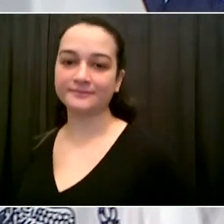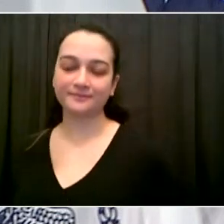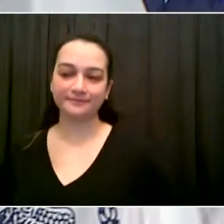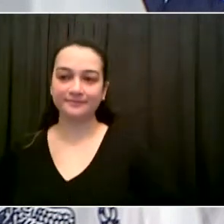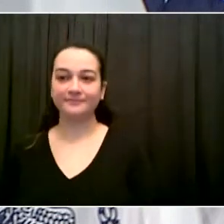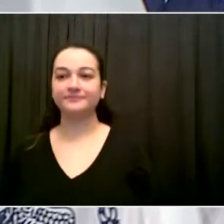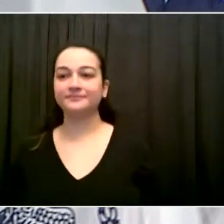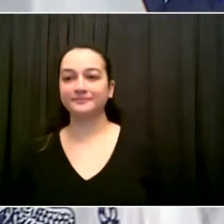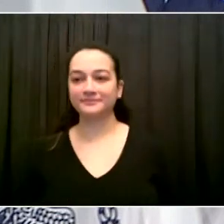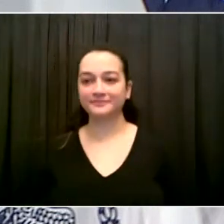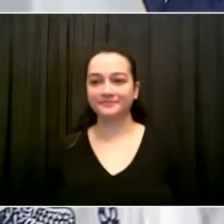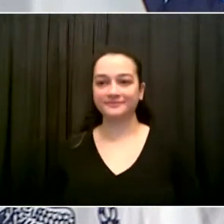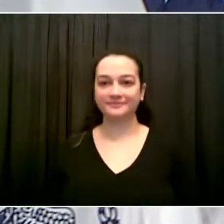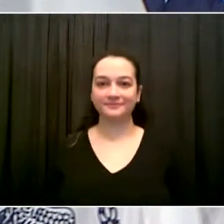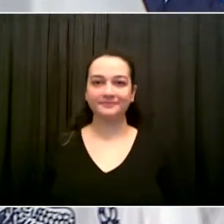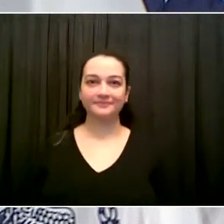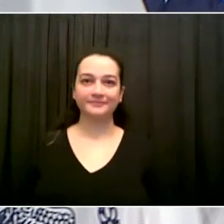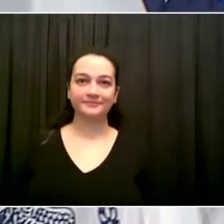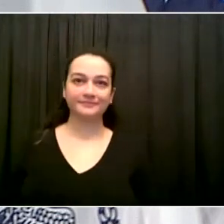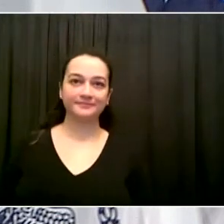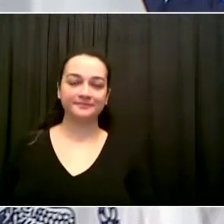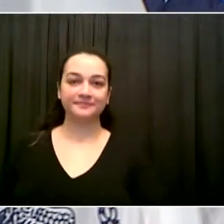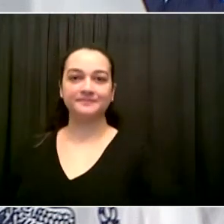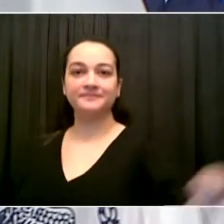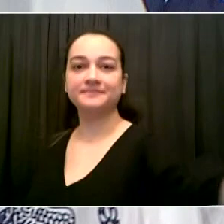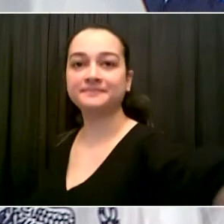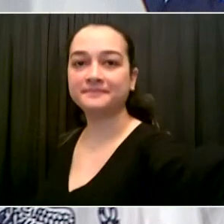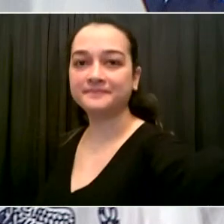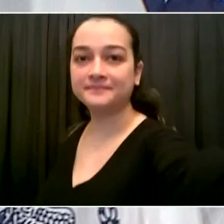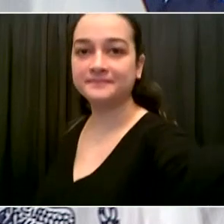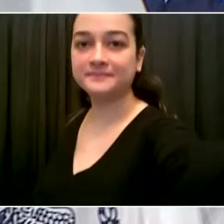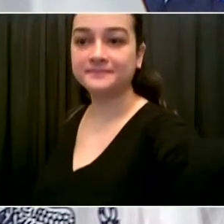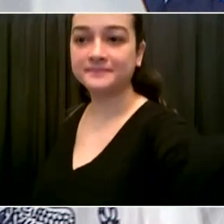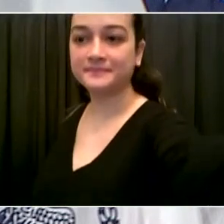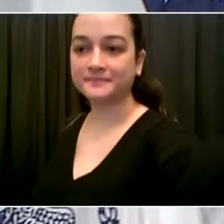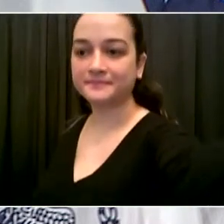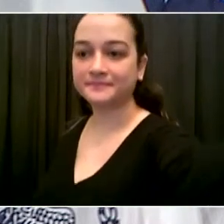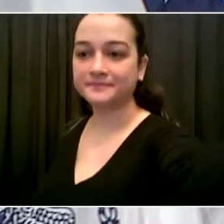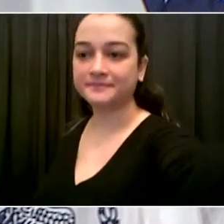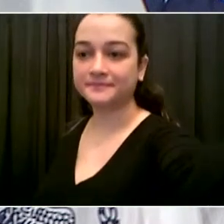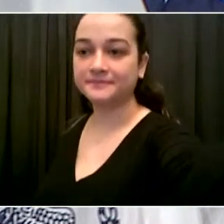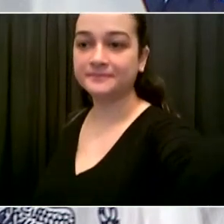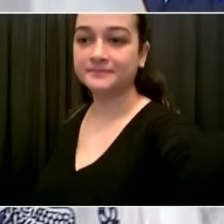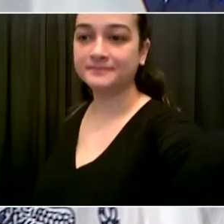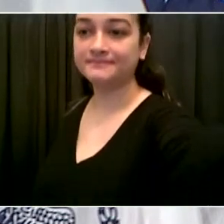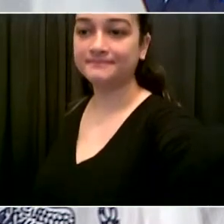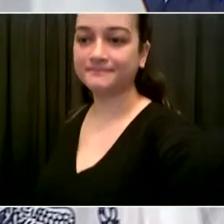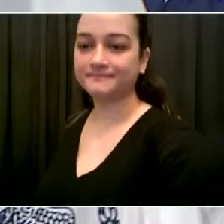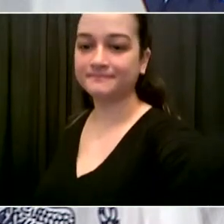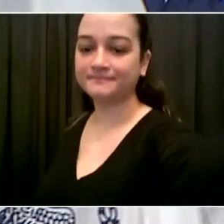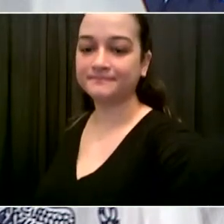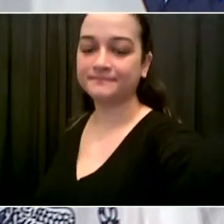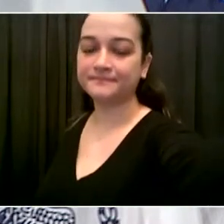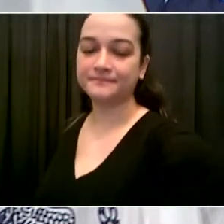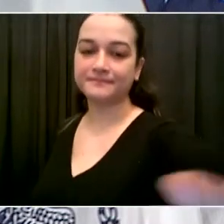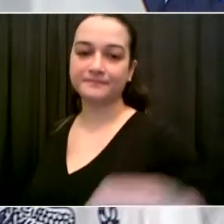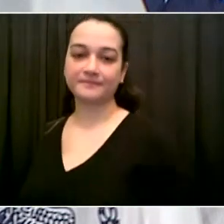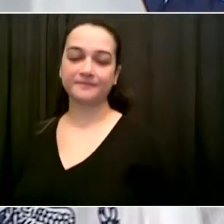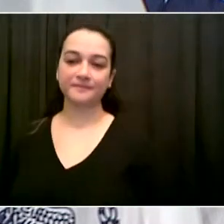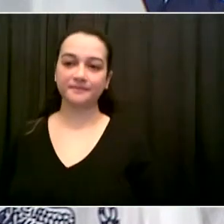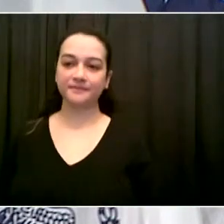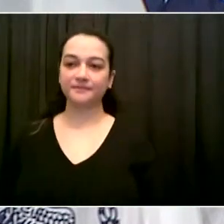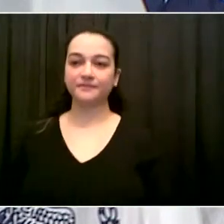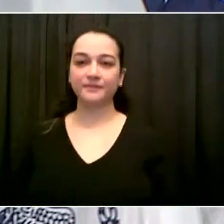abrir según el programa previsto con medidas de seguridad. Cuantas